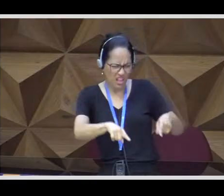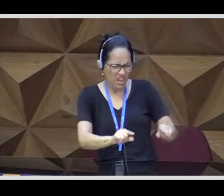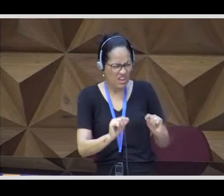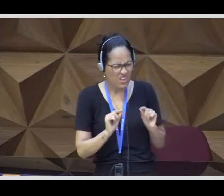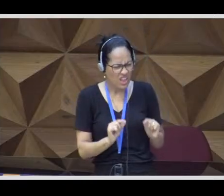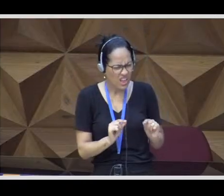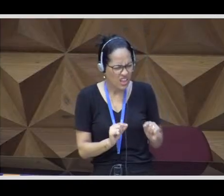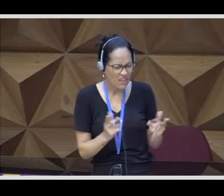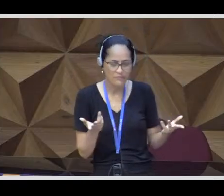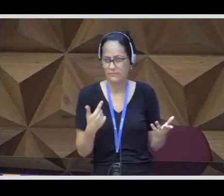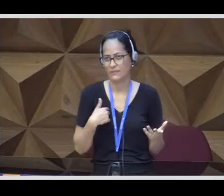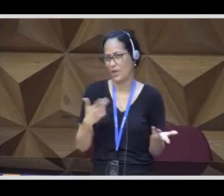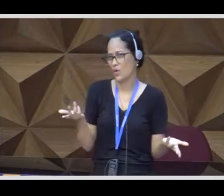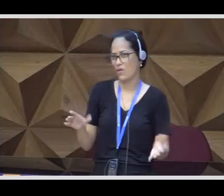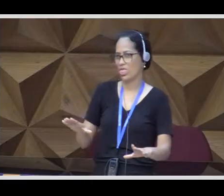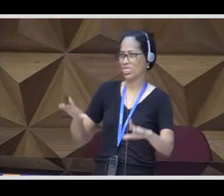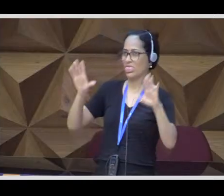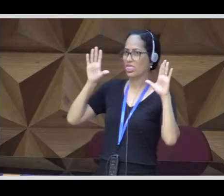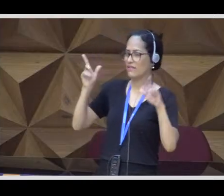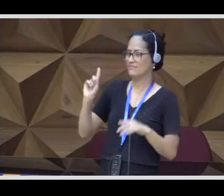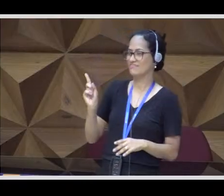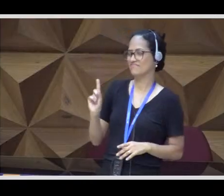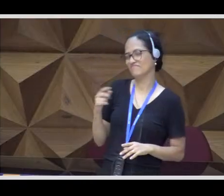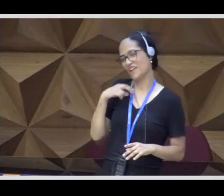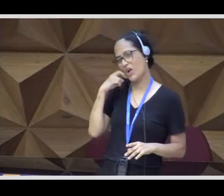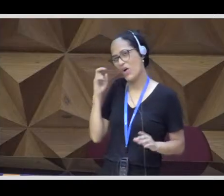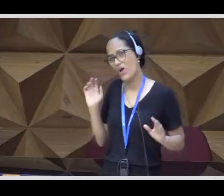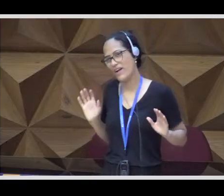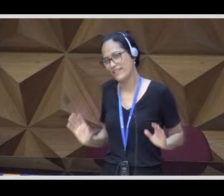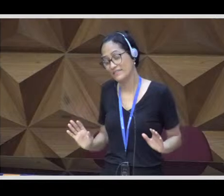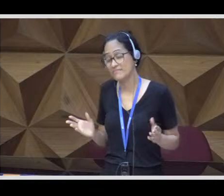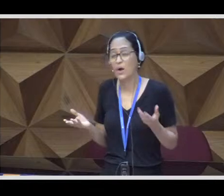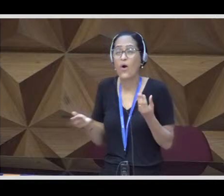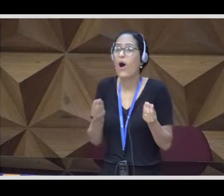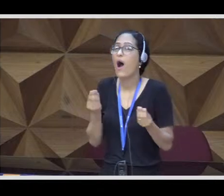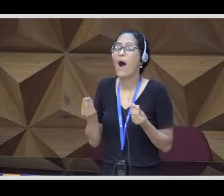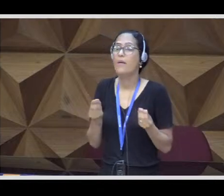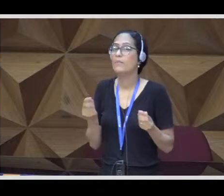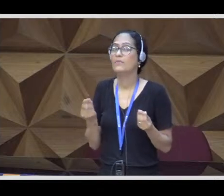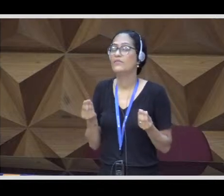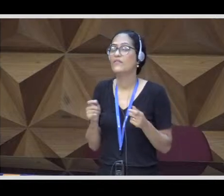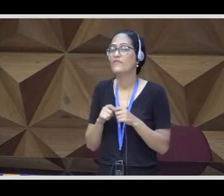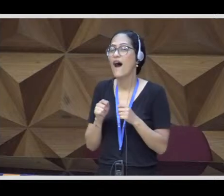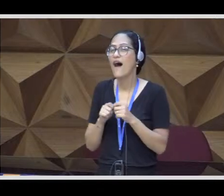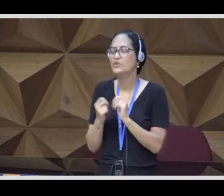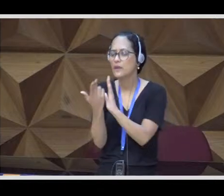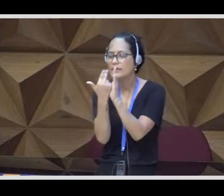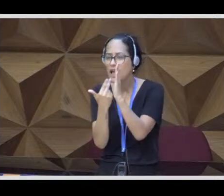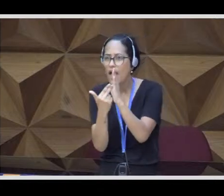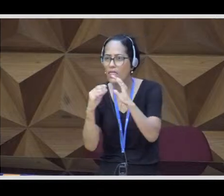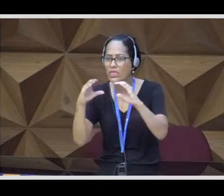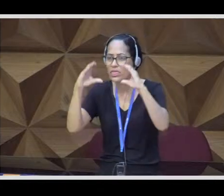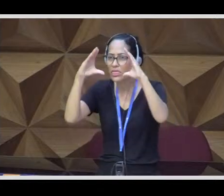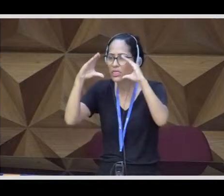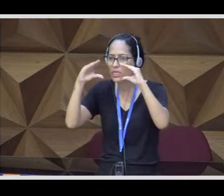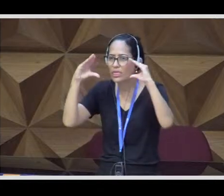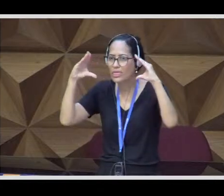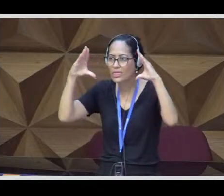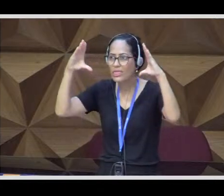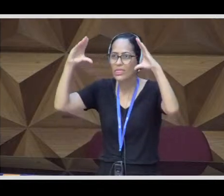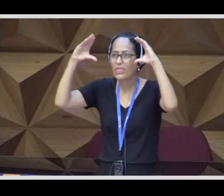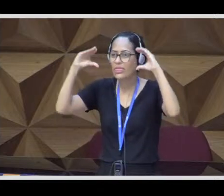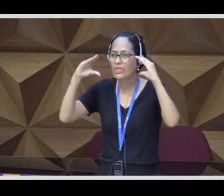embarrassing. So we wanted to look at, well, how should we design these kind of displays and things that